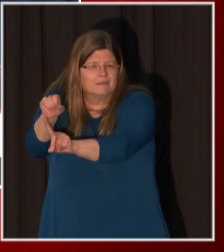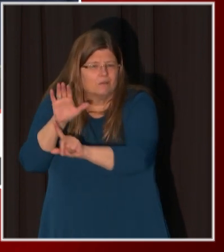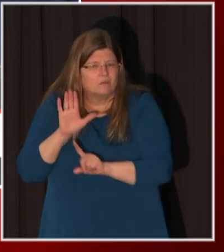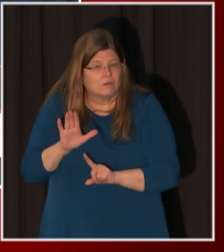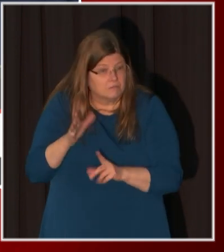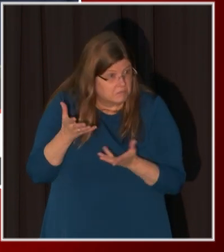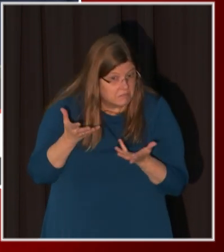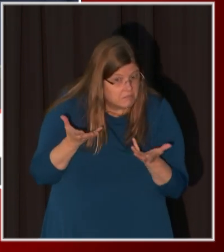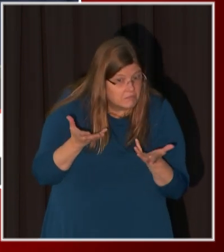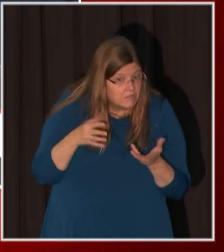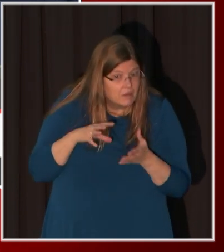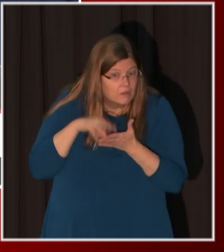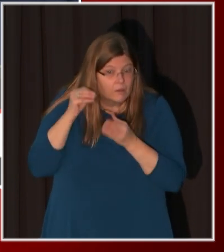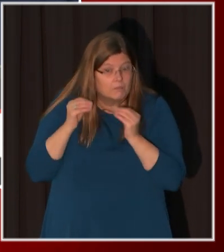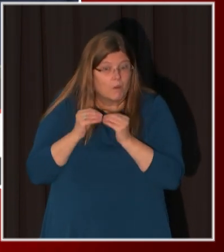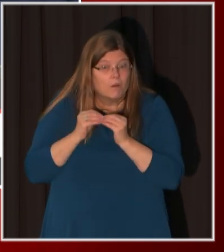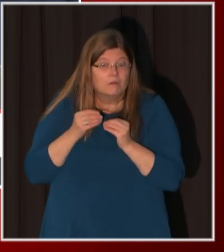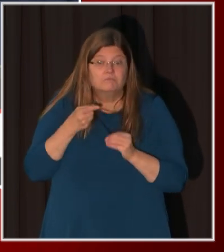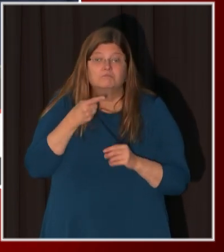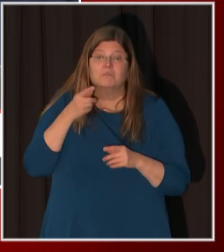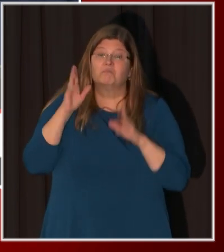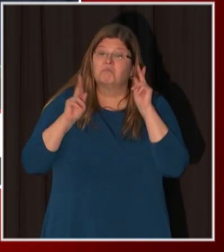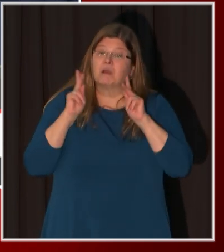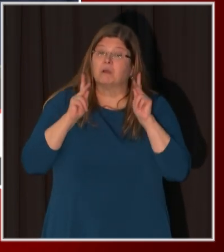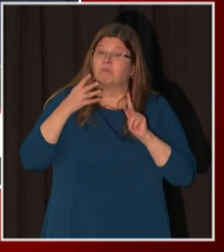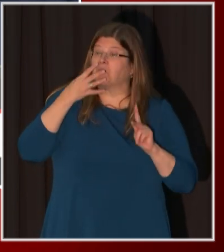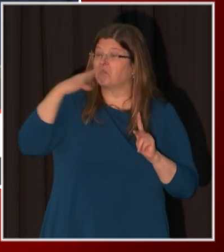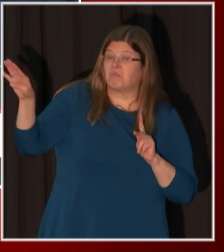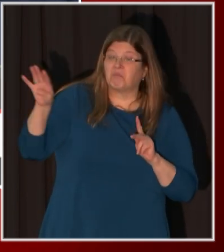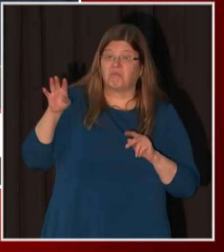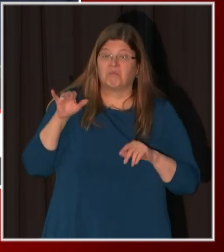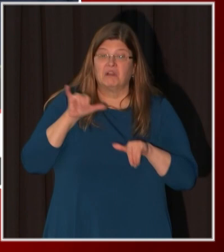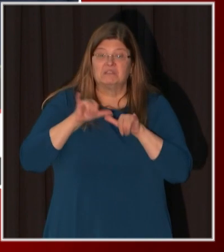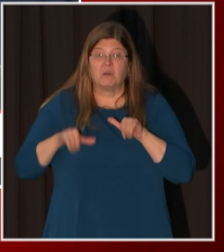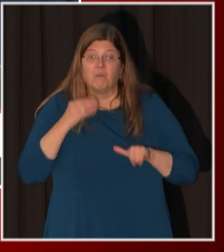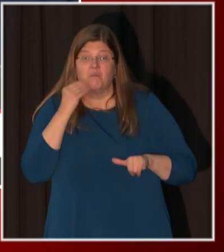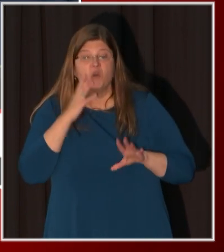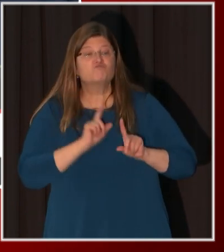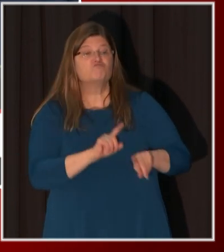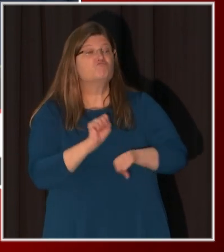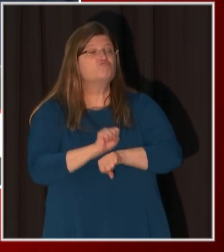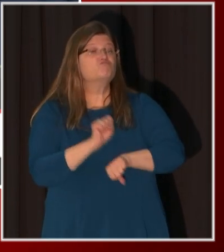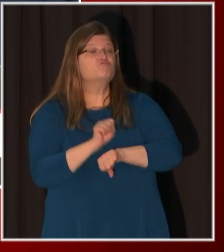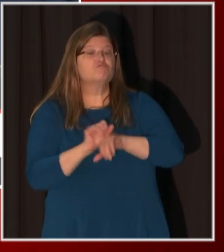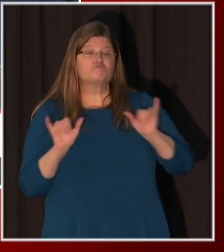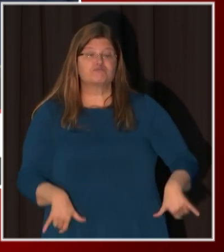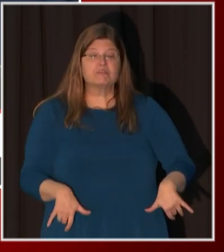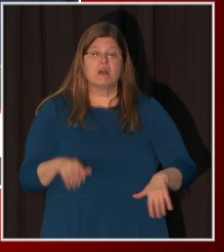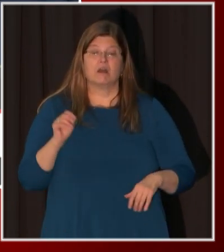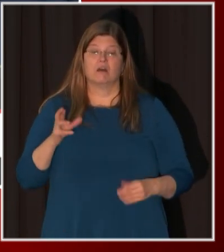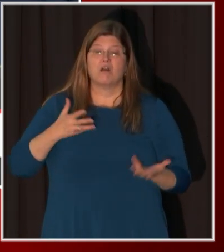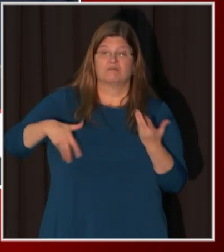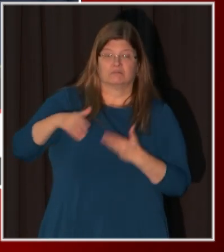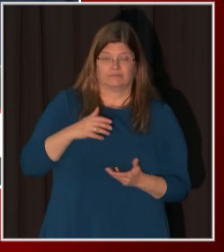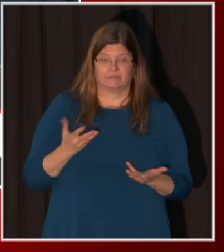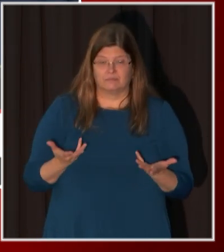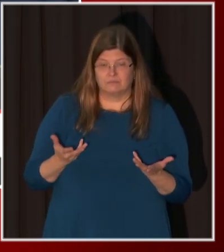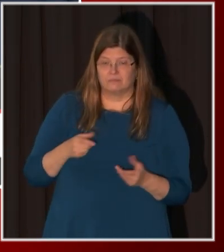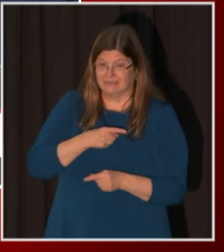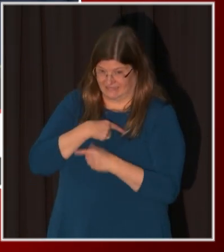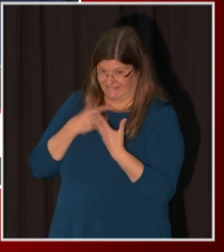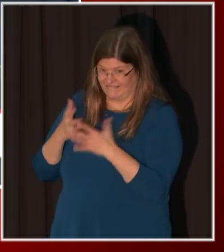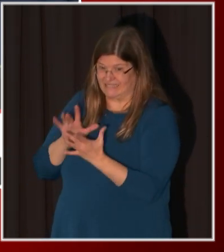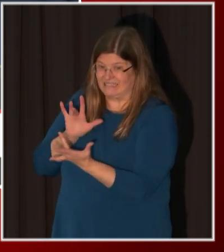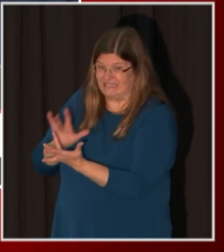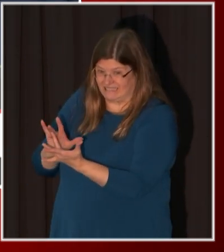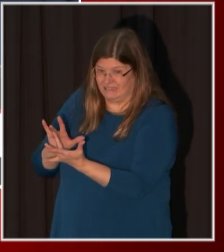who aren't following the orders? What are you finding? So we do contact tracing for our high priority cases, so we are not contact